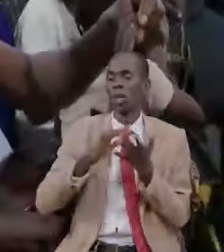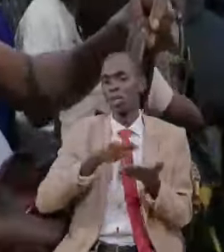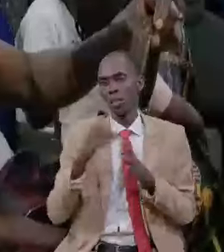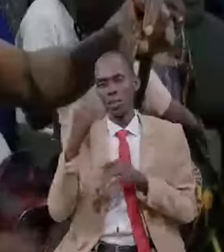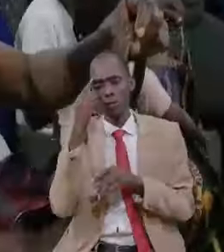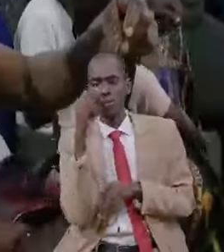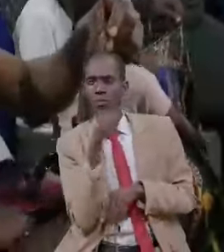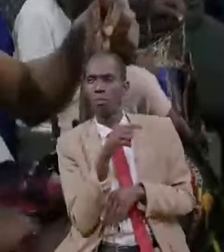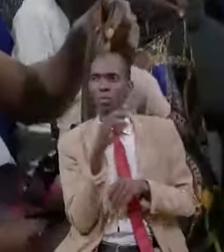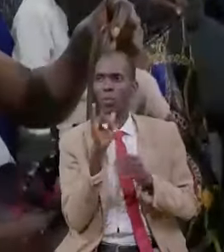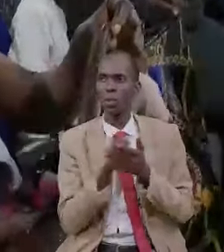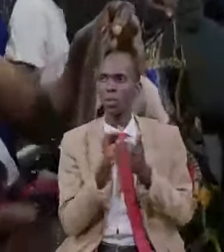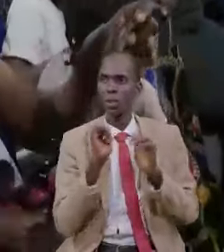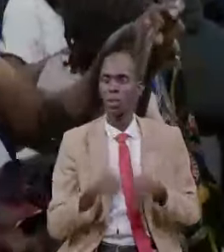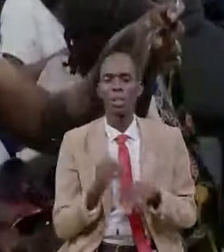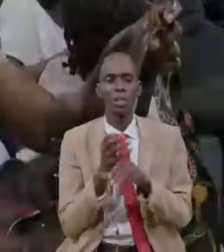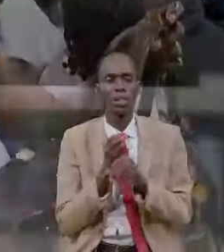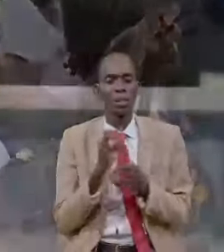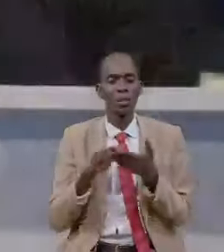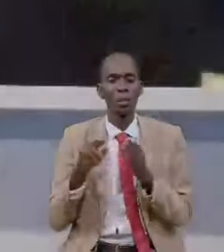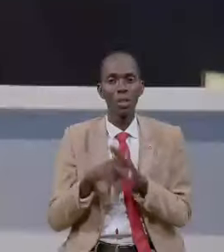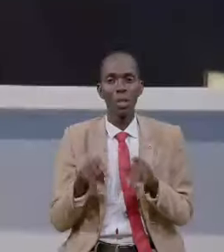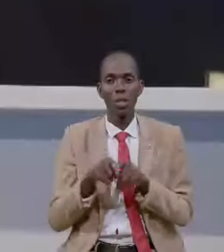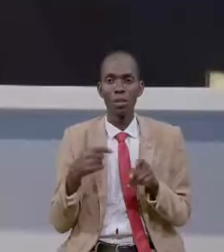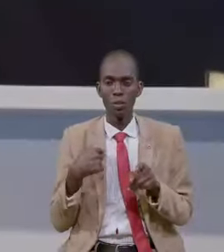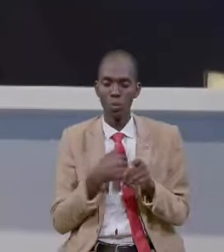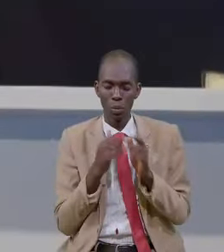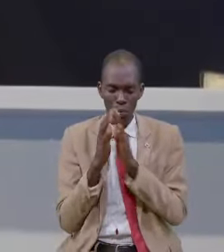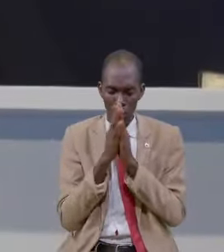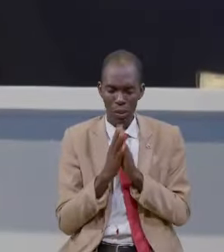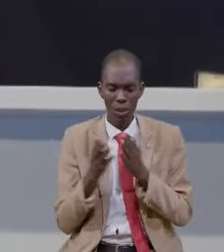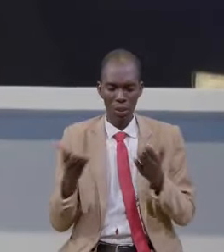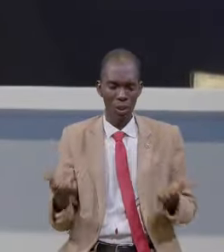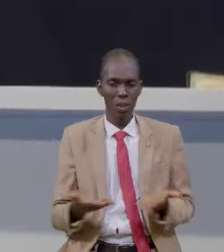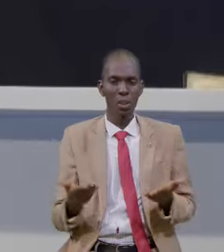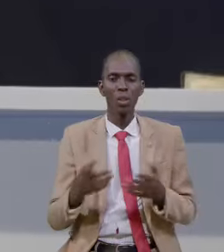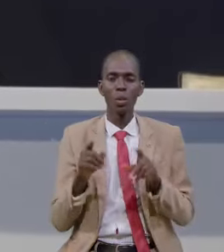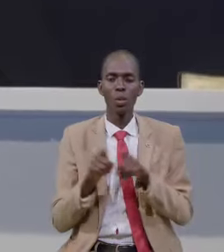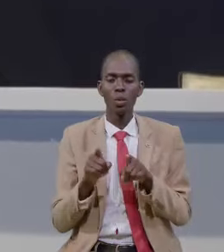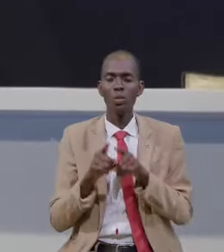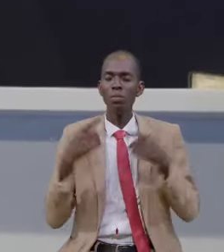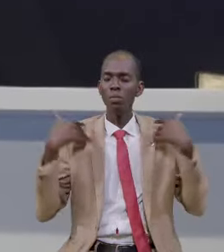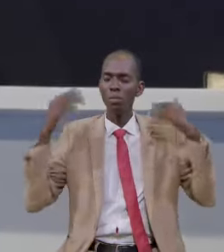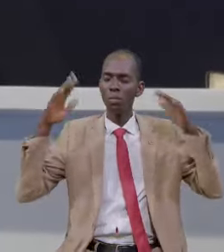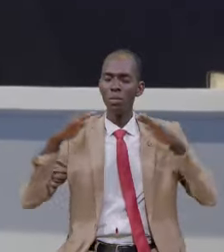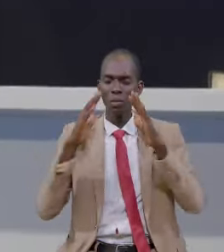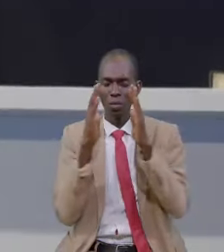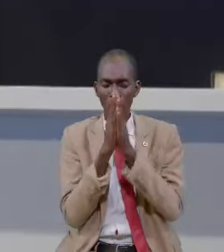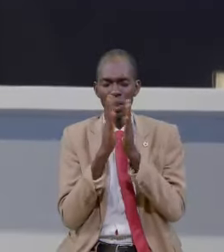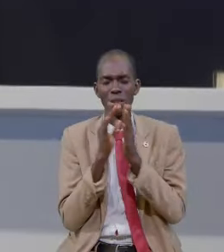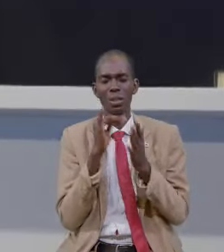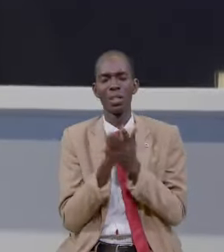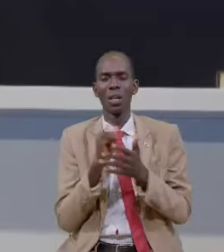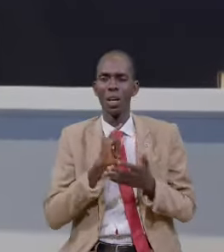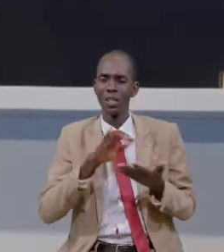have forgiveness. While you are praying here, he is also praying, interceding for you. I died for that sick one,